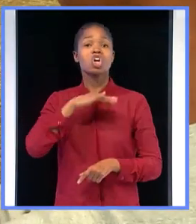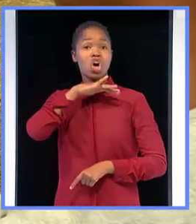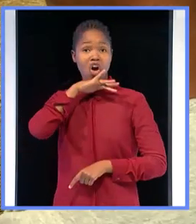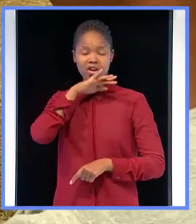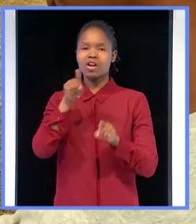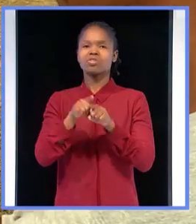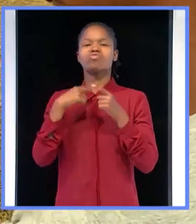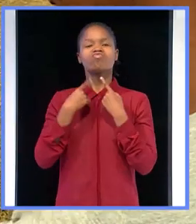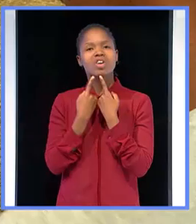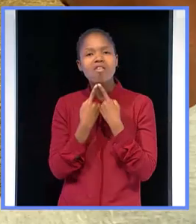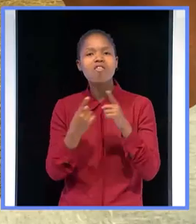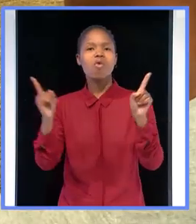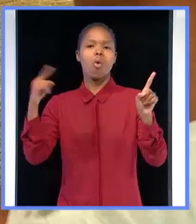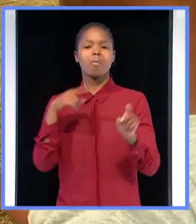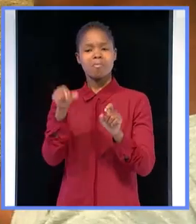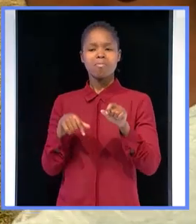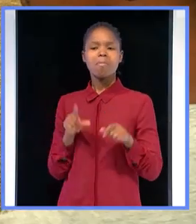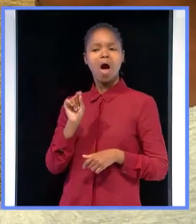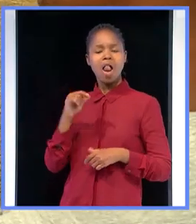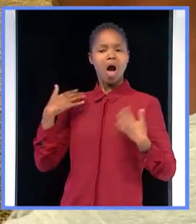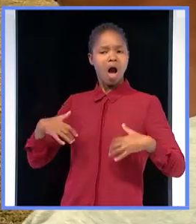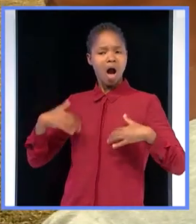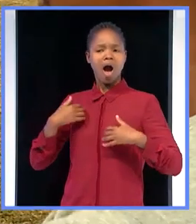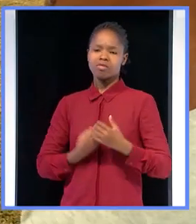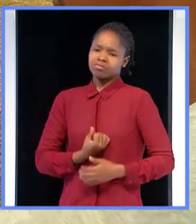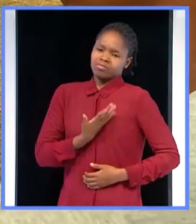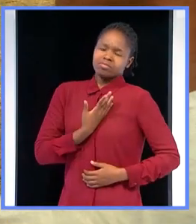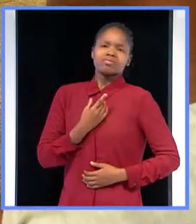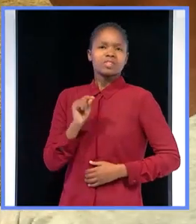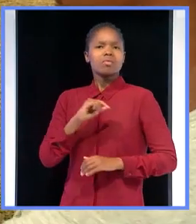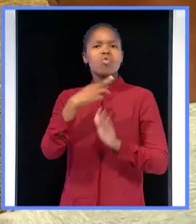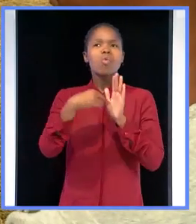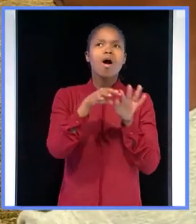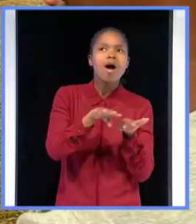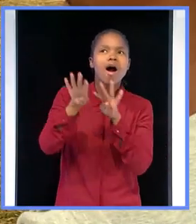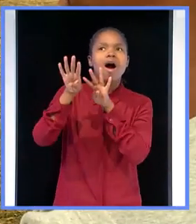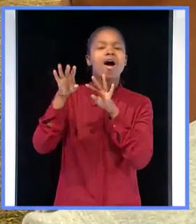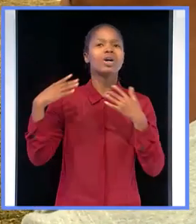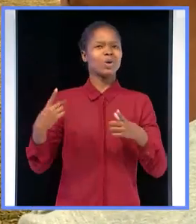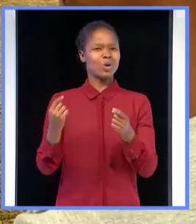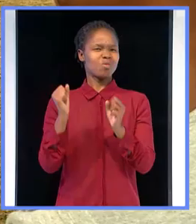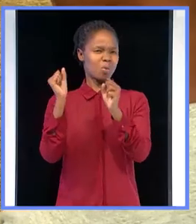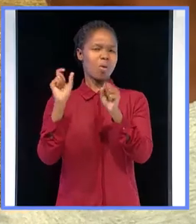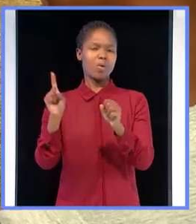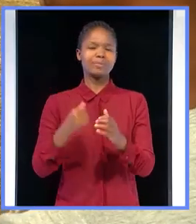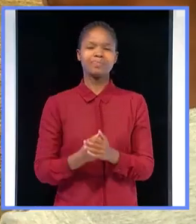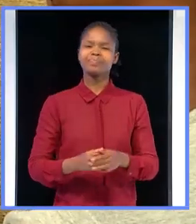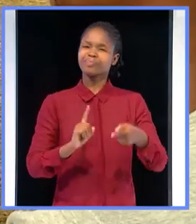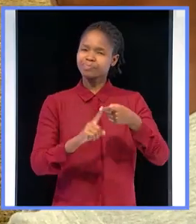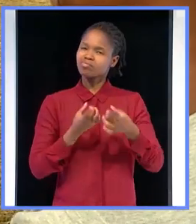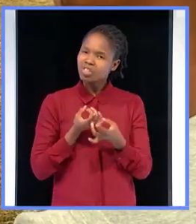you had to have a message for someone who is in a similar position as you, what would you say to them? Om eerlijk te